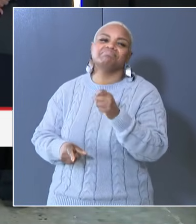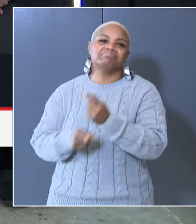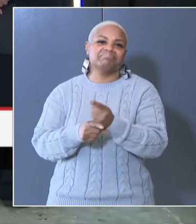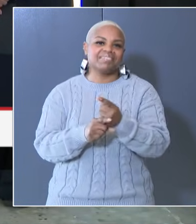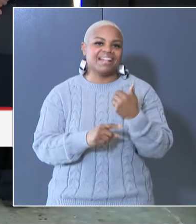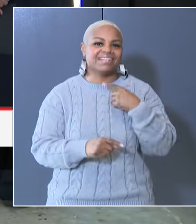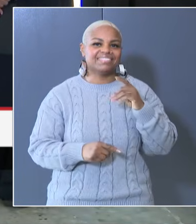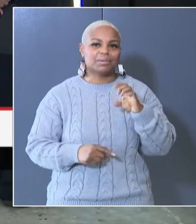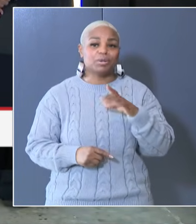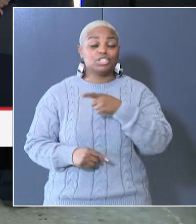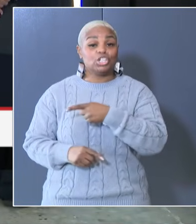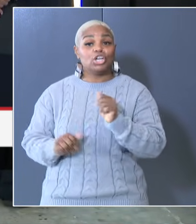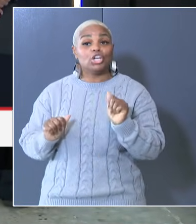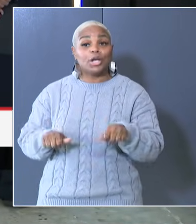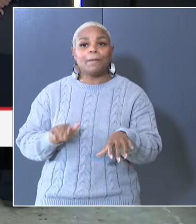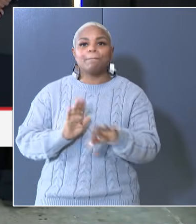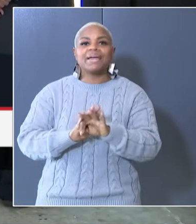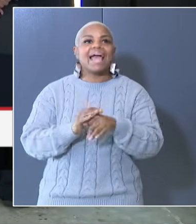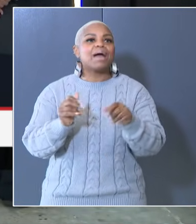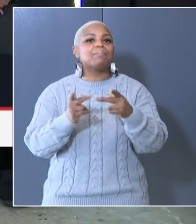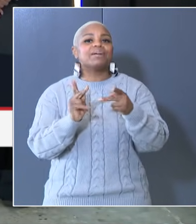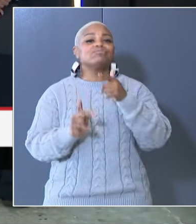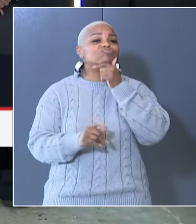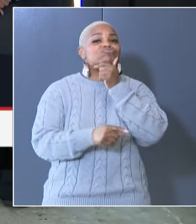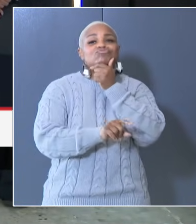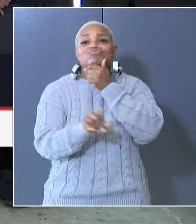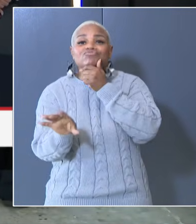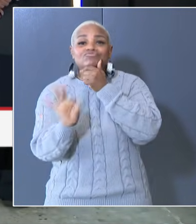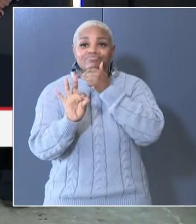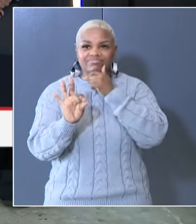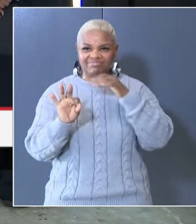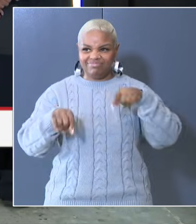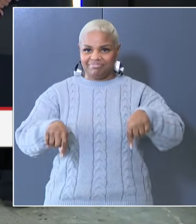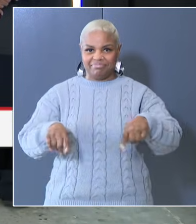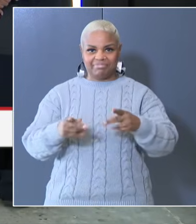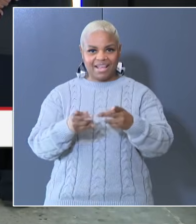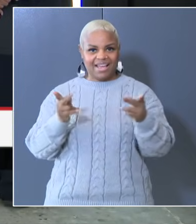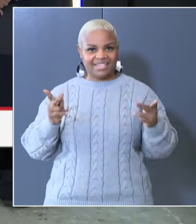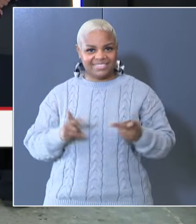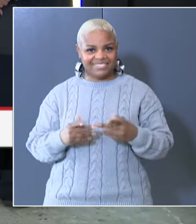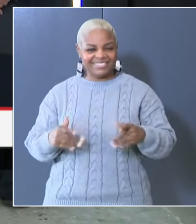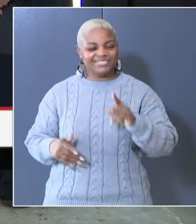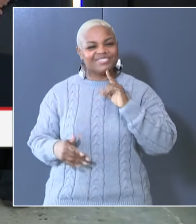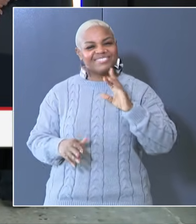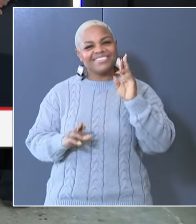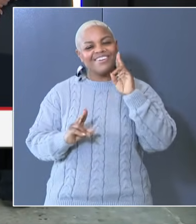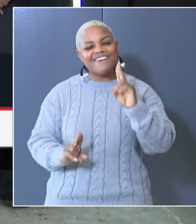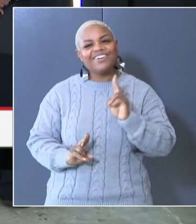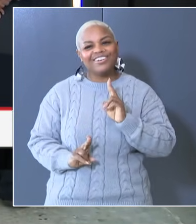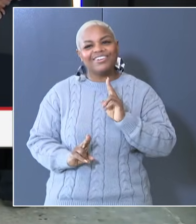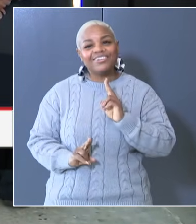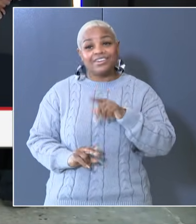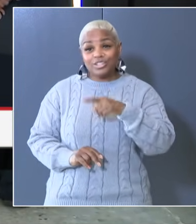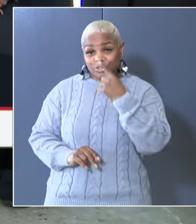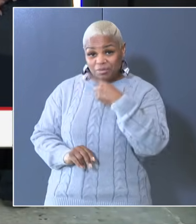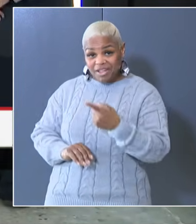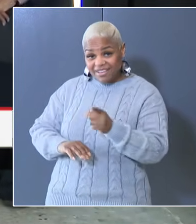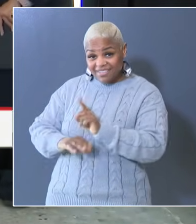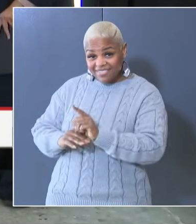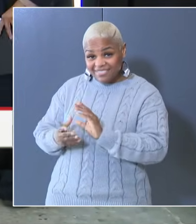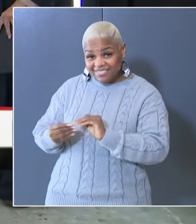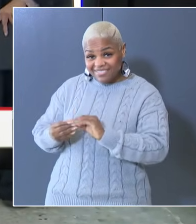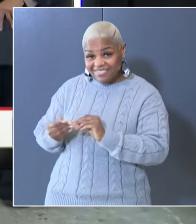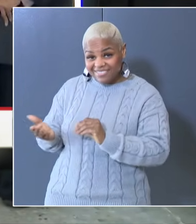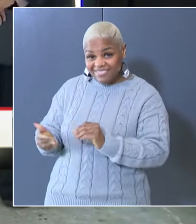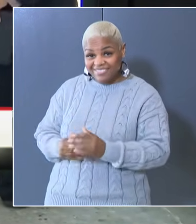have chosen. She chose our location, and that honors us. And so, Chanel, if you want to come up and say a few words, we'd love to have you.